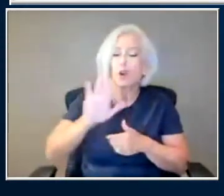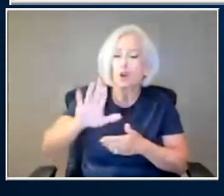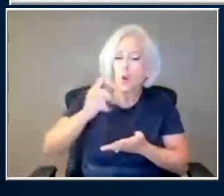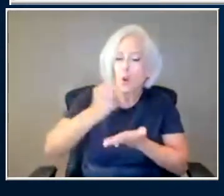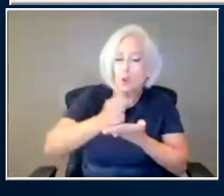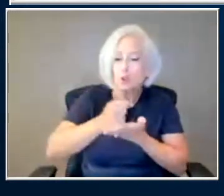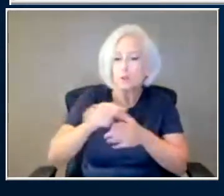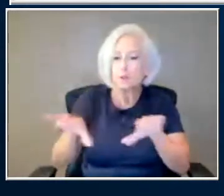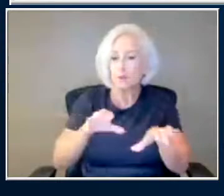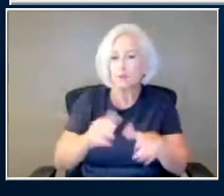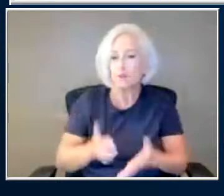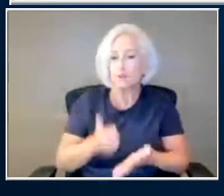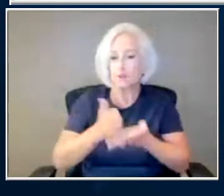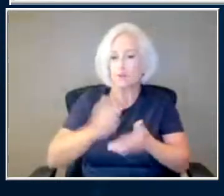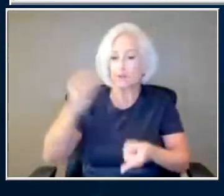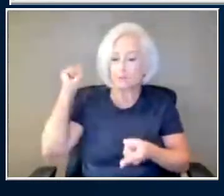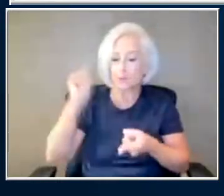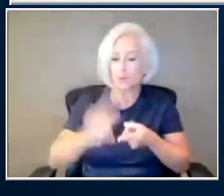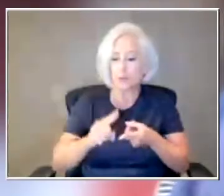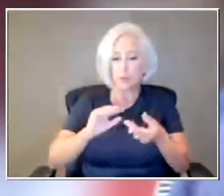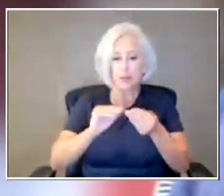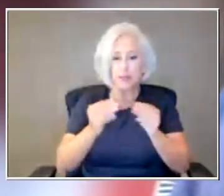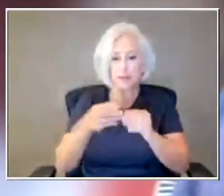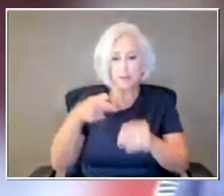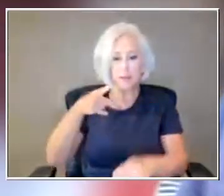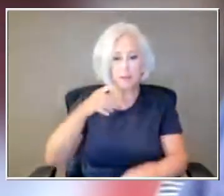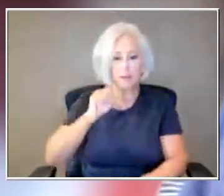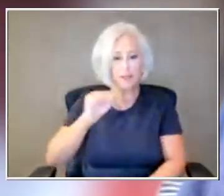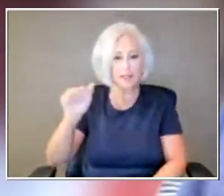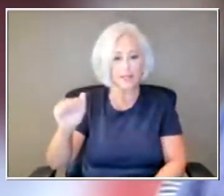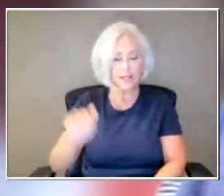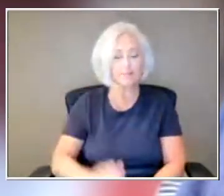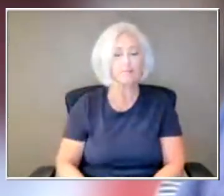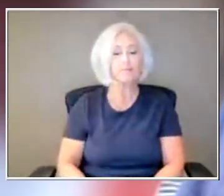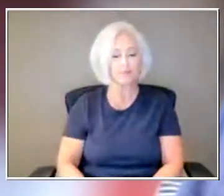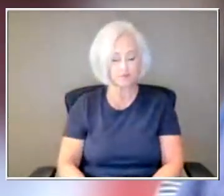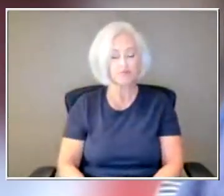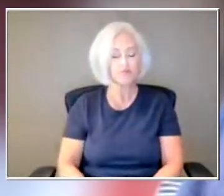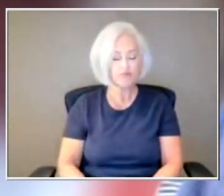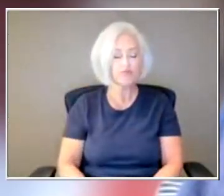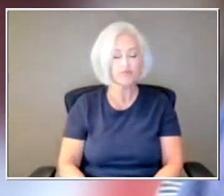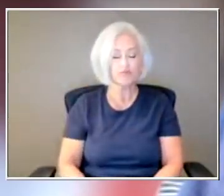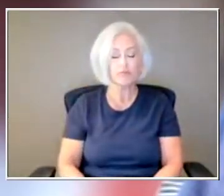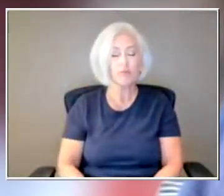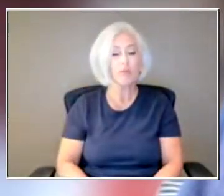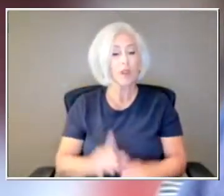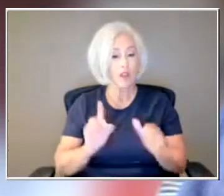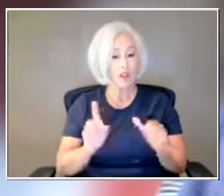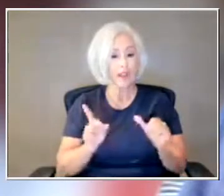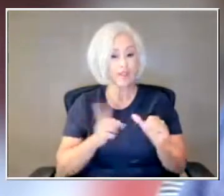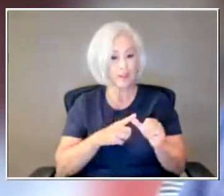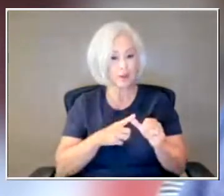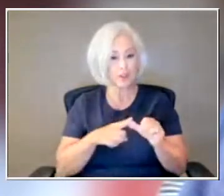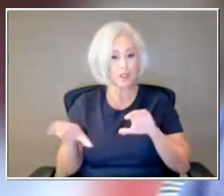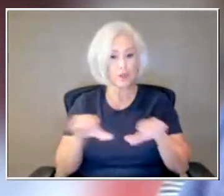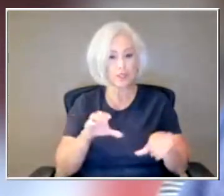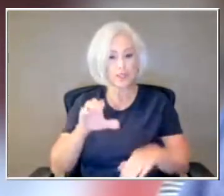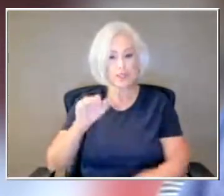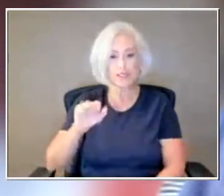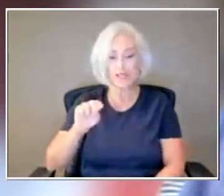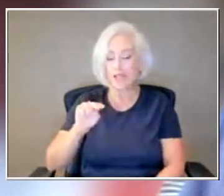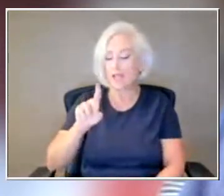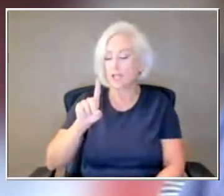that high PSA number? Well, I think initially there was an androgen